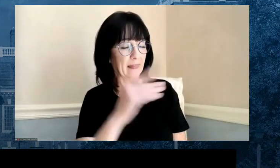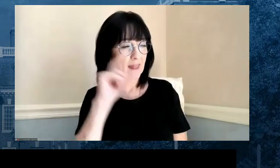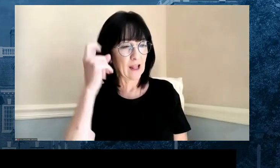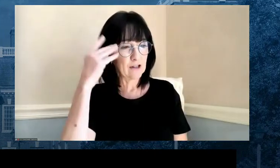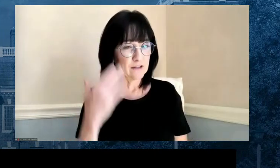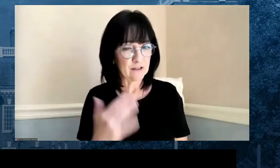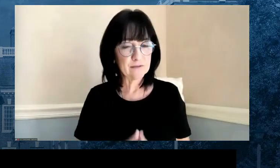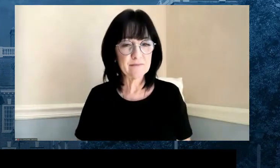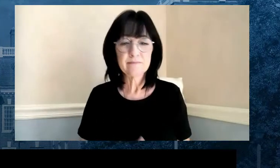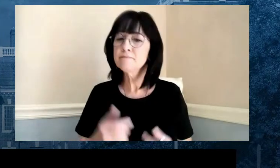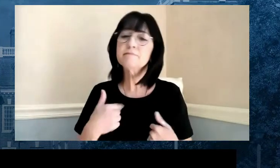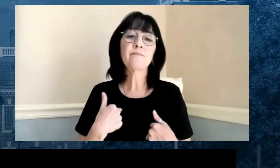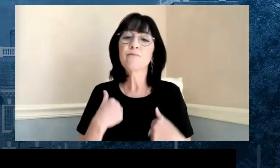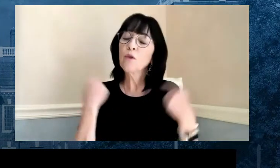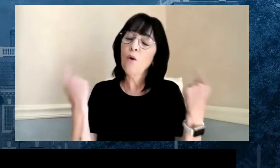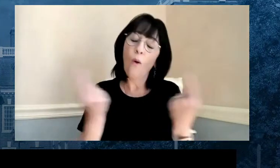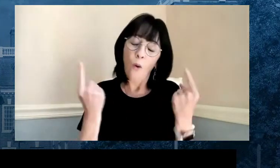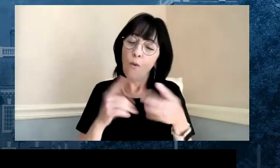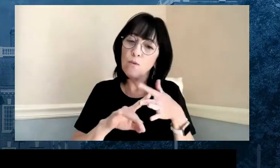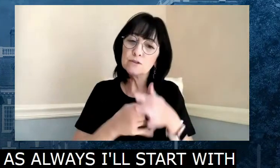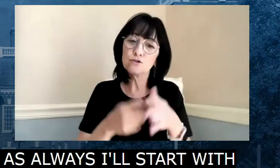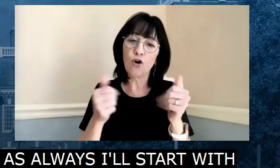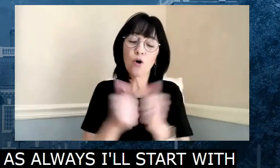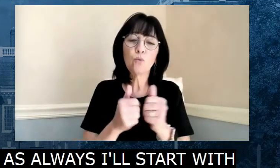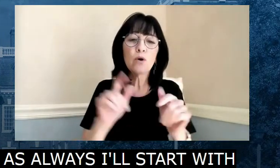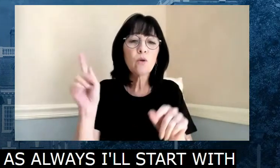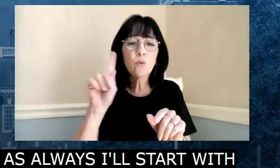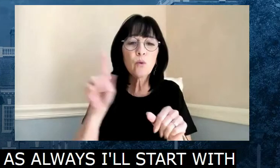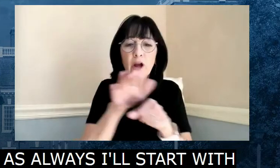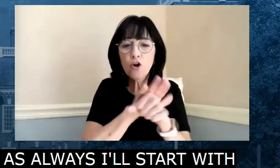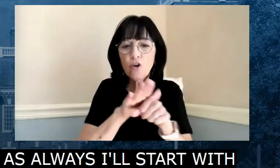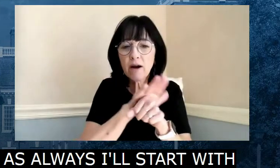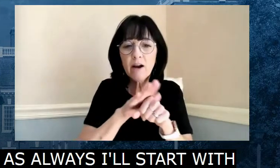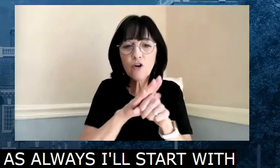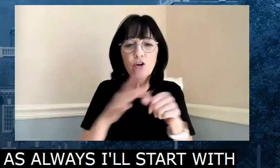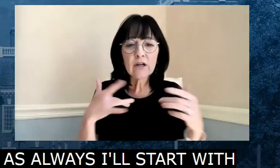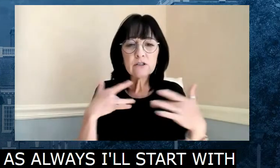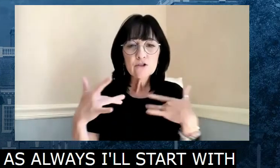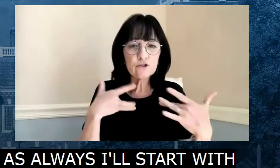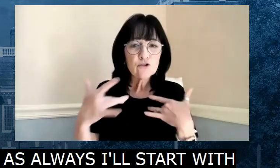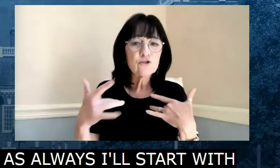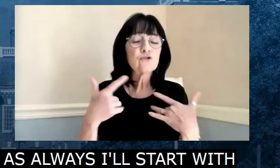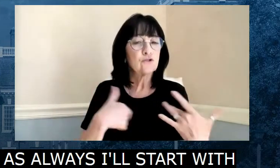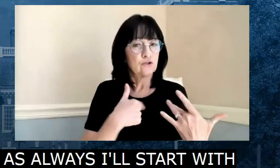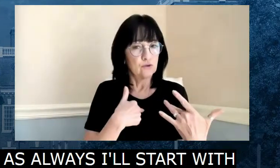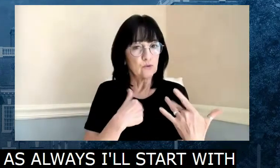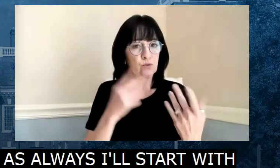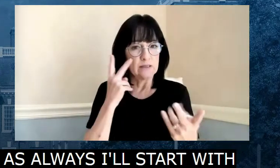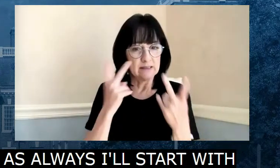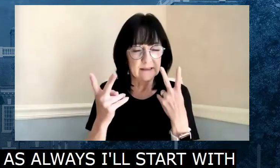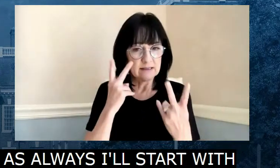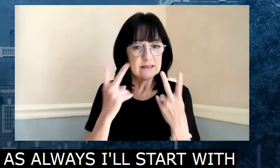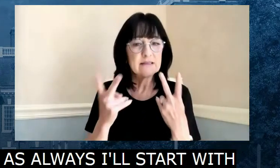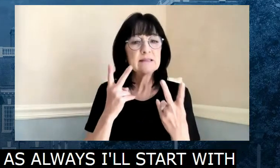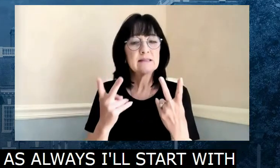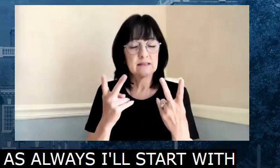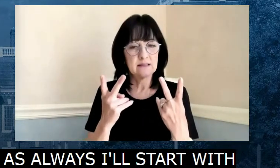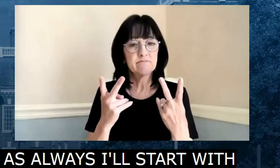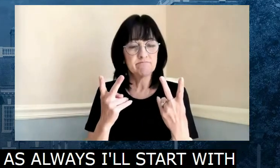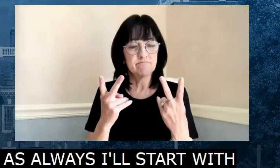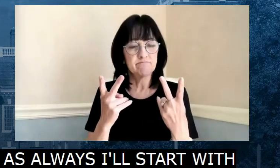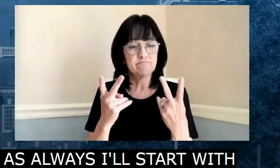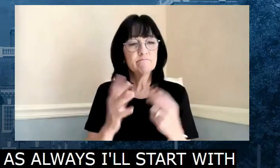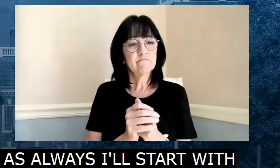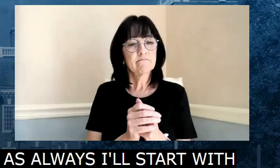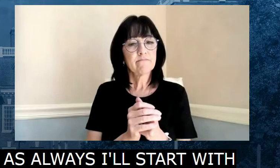areas of concerns. As the governor mentioned, we continue to see reduced case rates and numbers, as well as positivity rates.